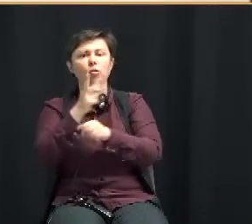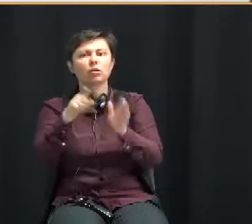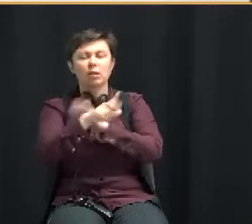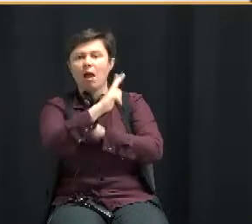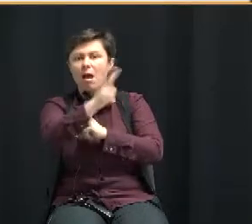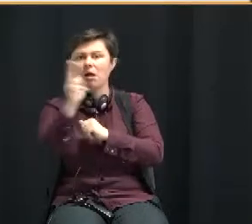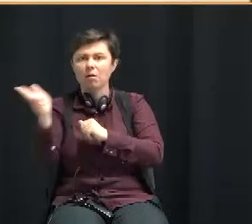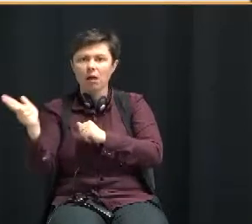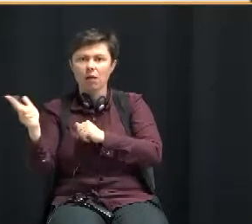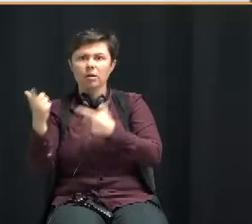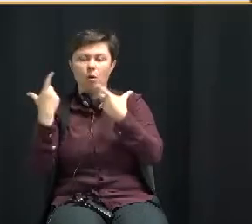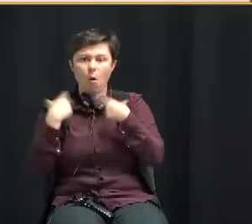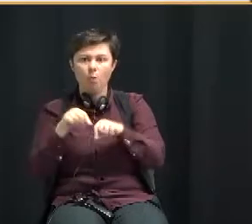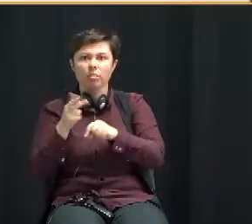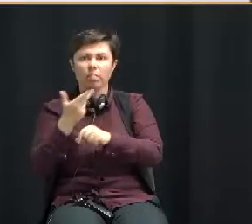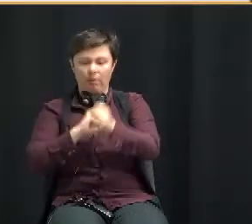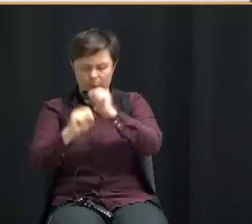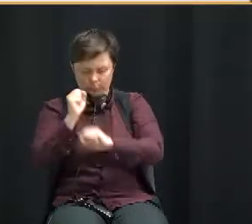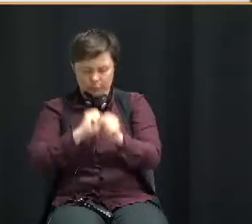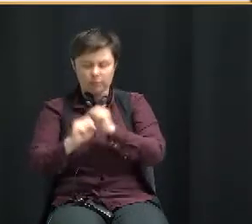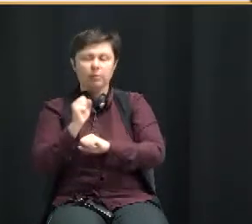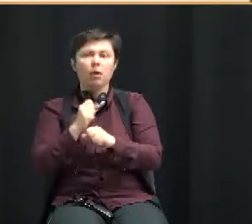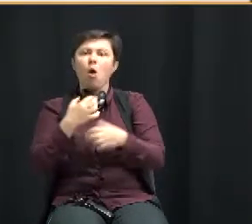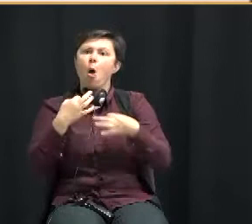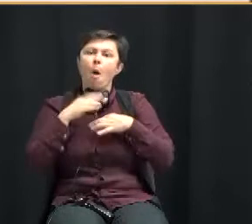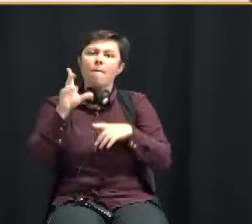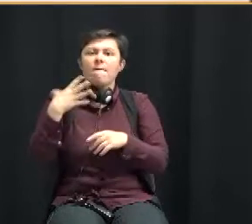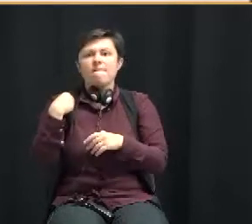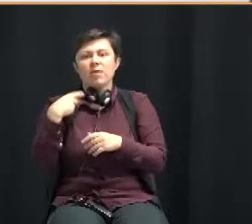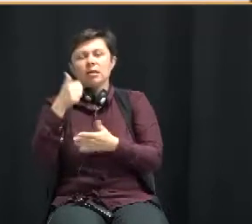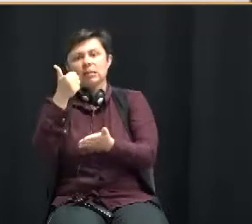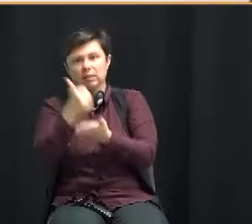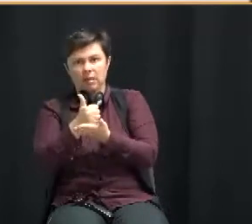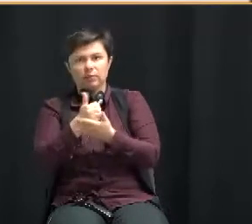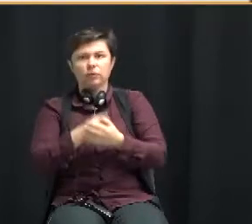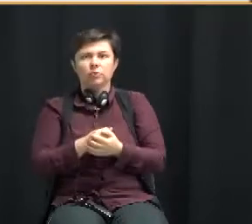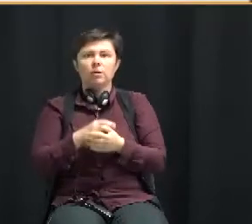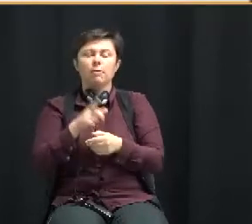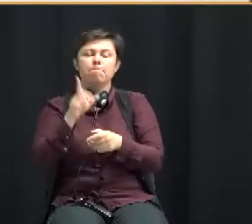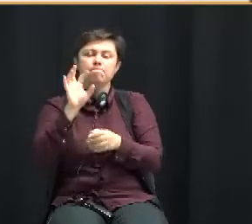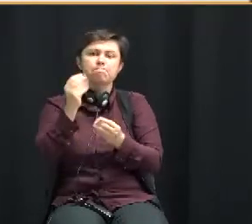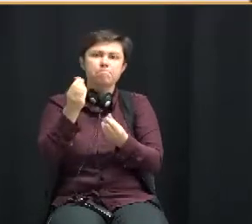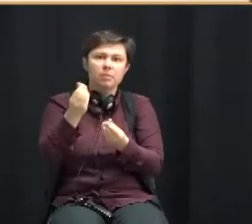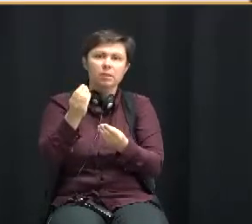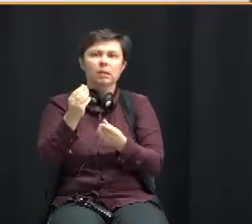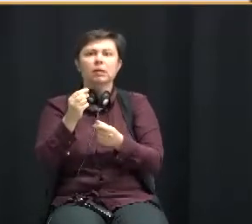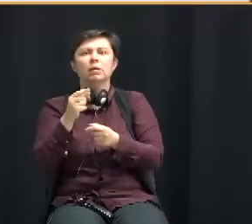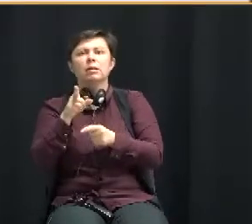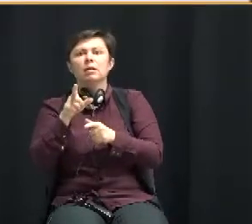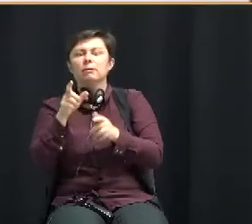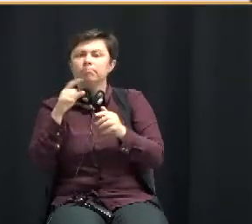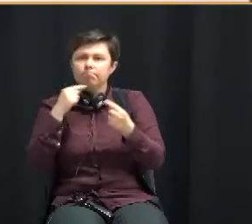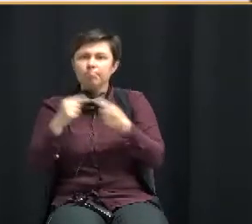accessibility is assistance. Assistant service should be allowed, should be actually